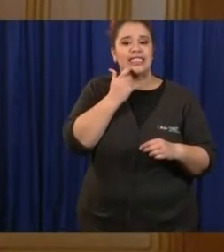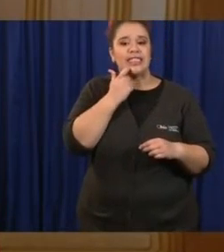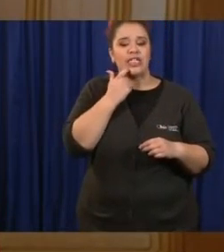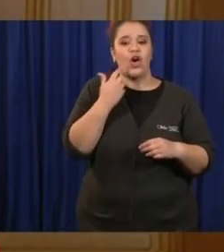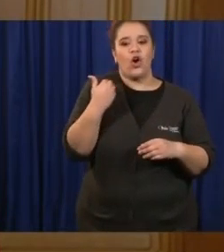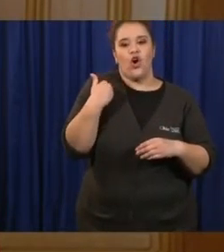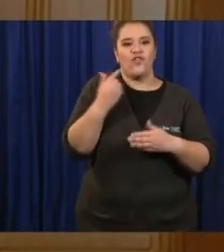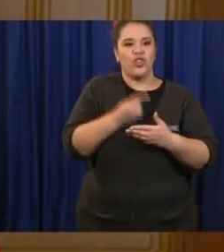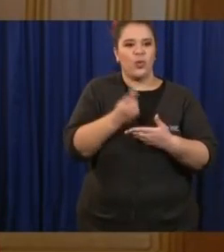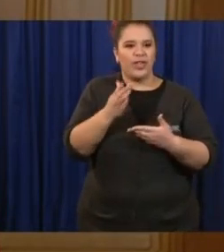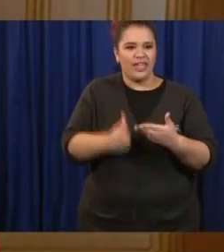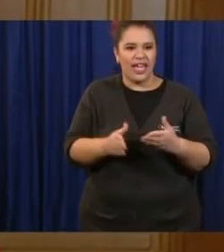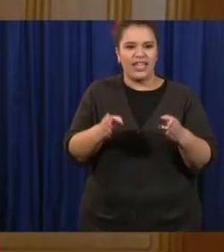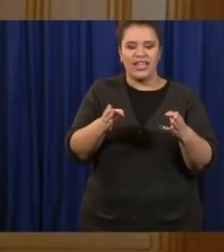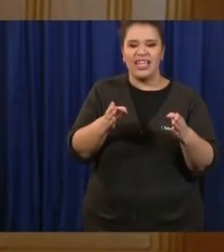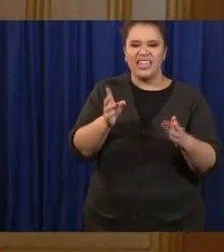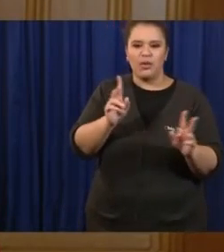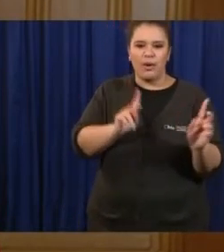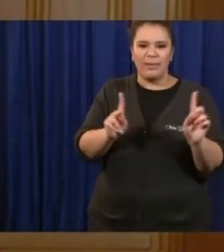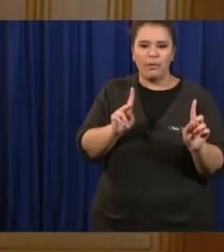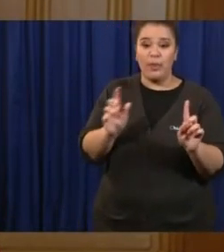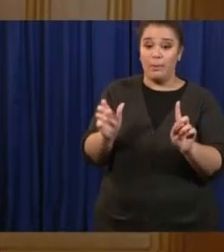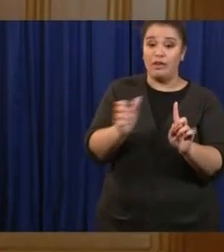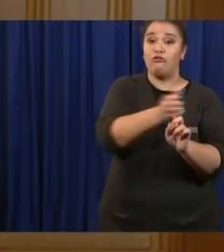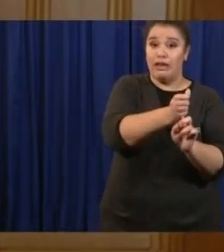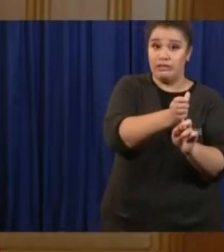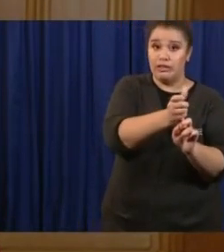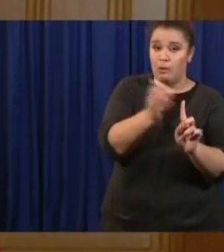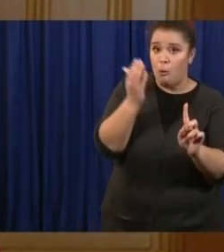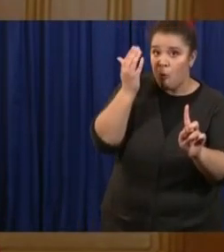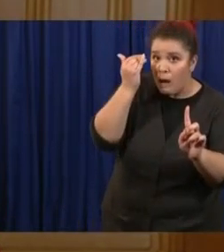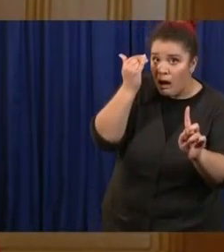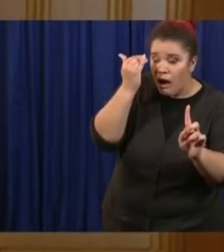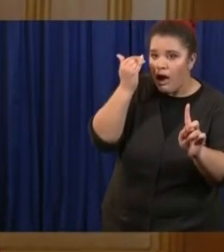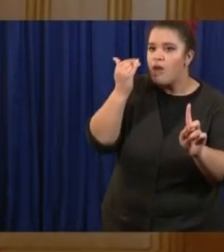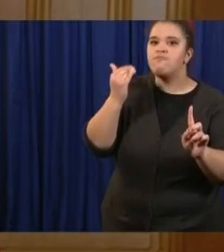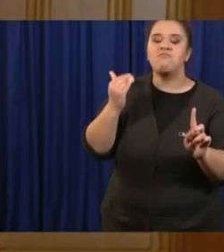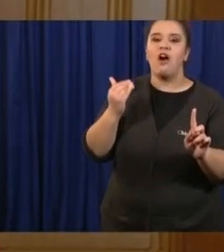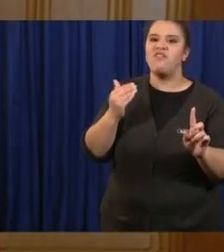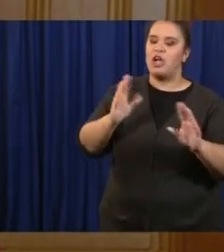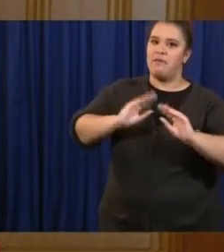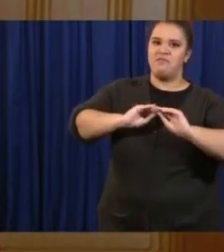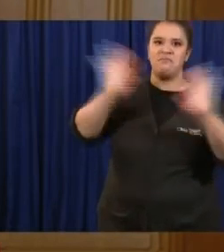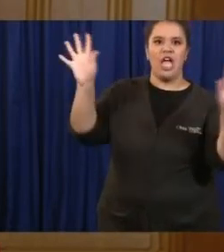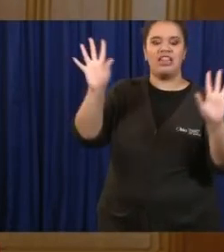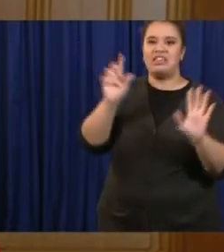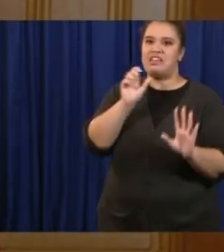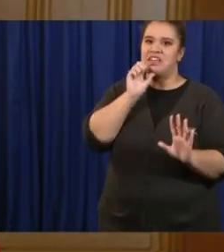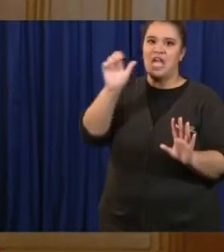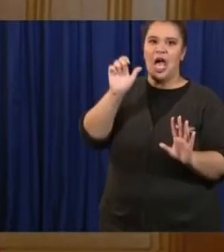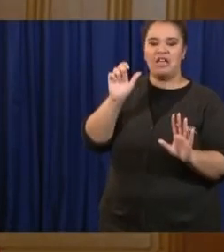being arrested for flagrantly violating the stay-at-home order, while